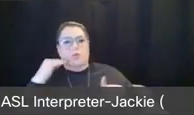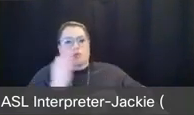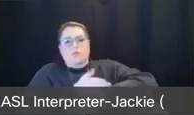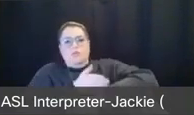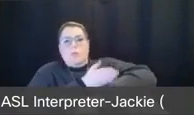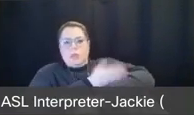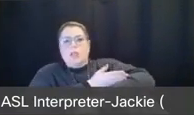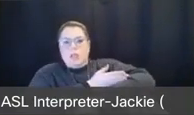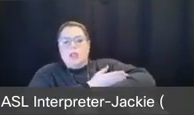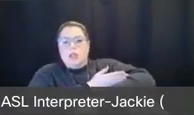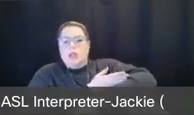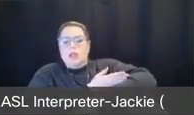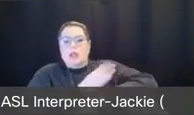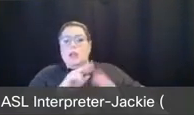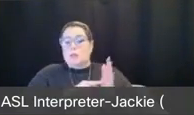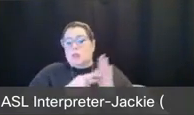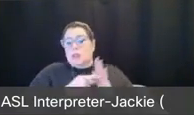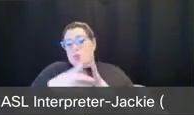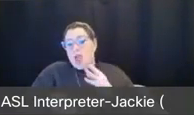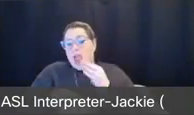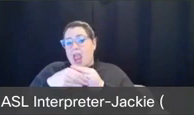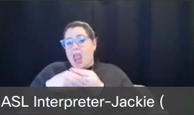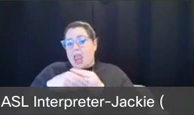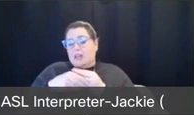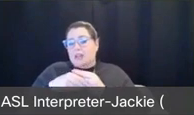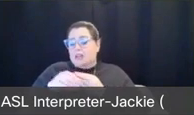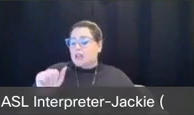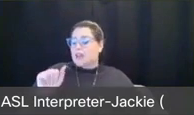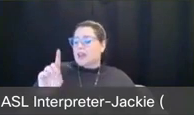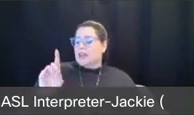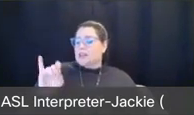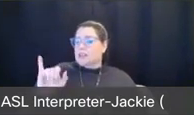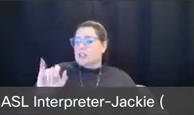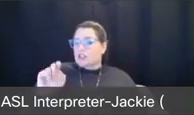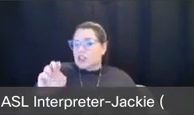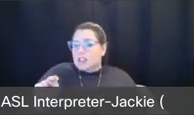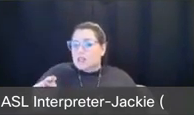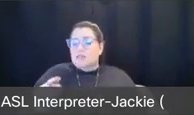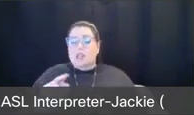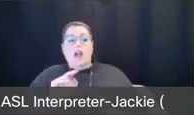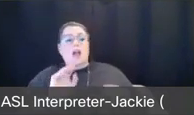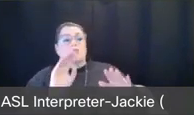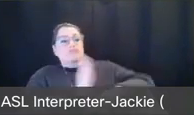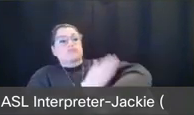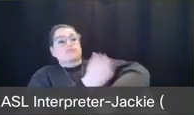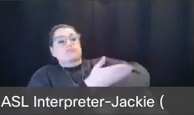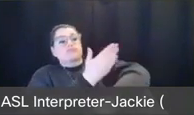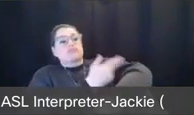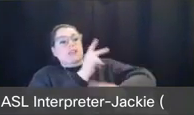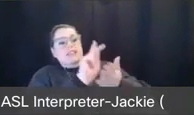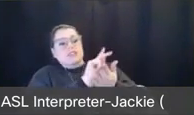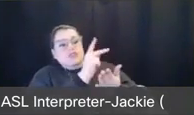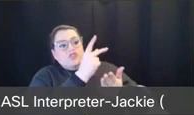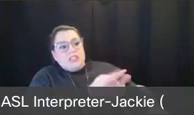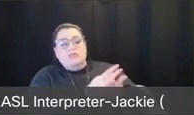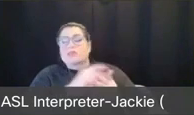means if you're adding a wing to your house, it means if you're renovating your kitchen, it means hardscaping in your backyard.